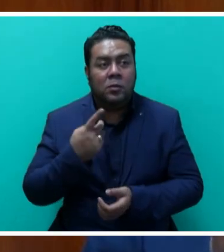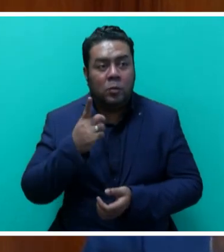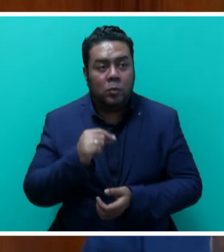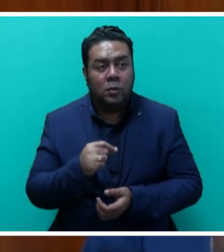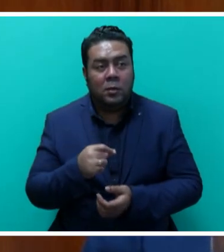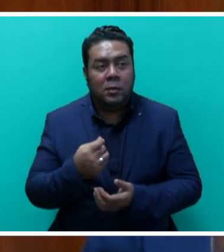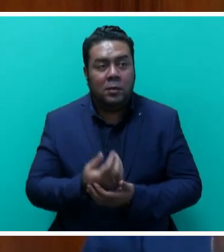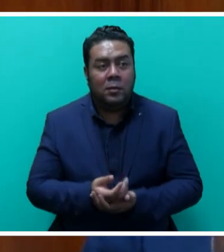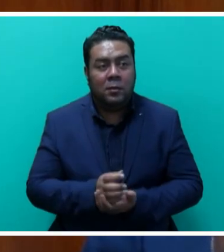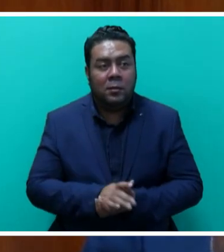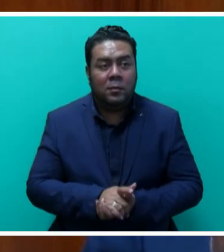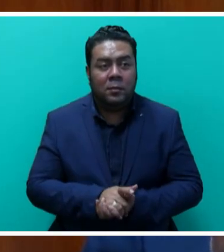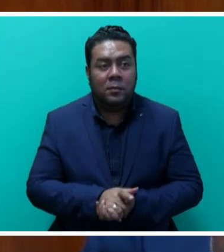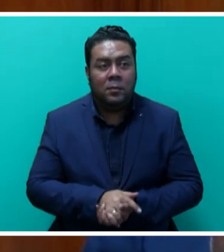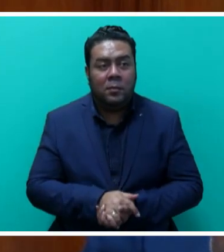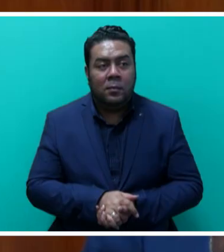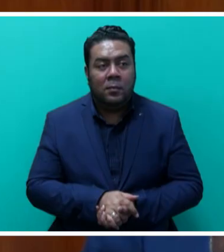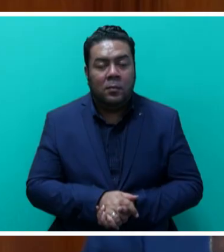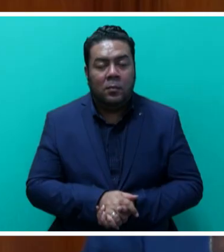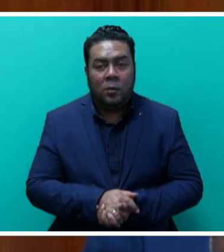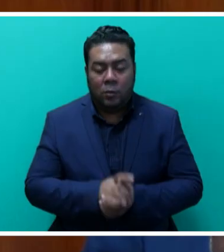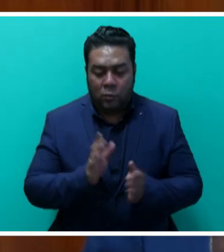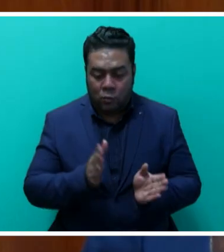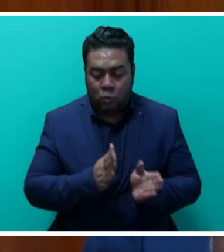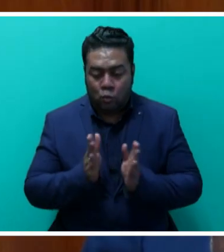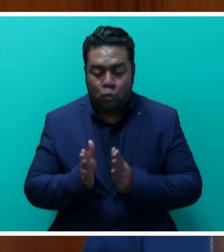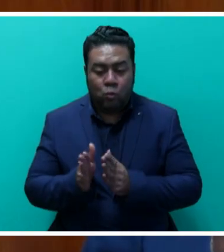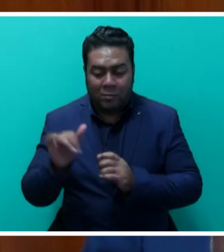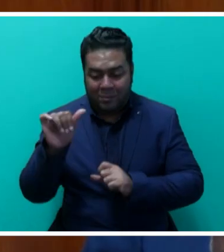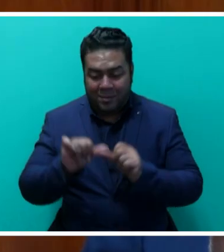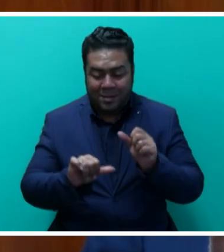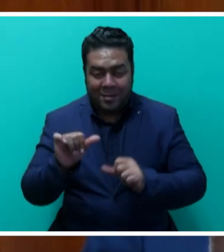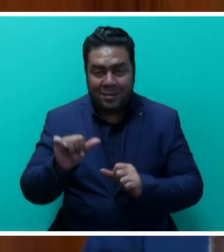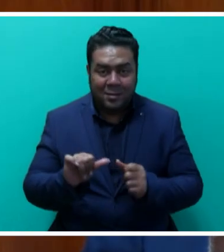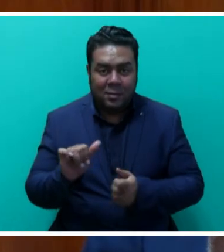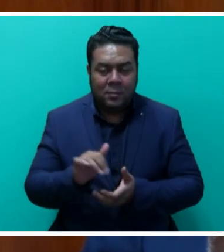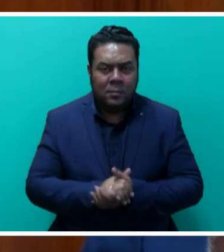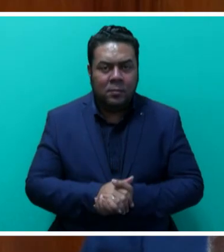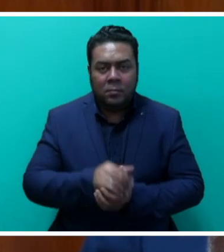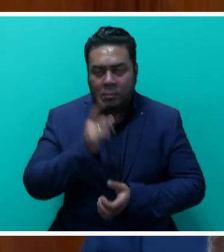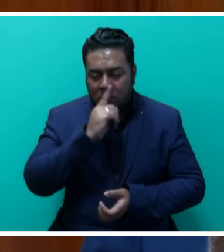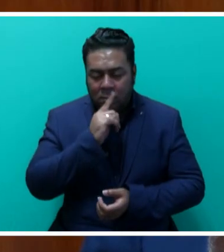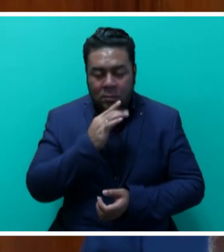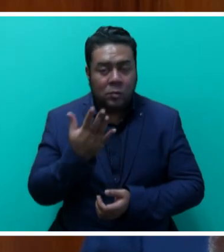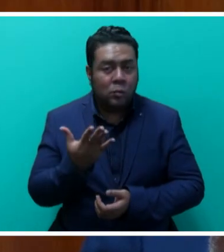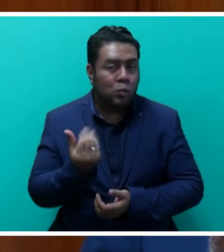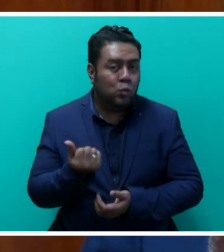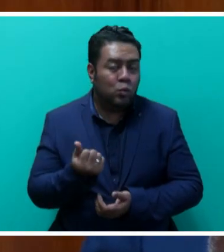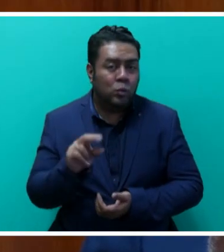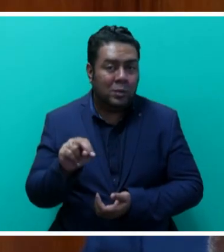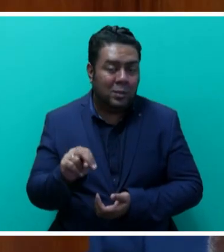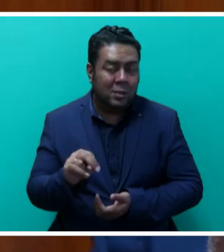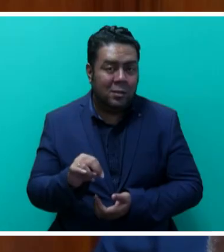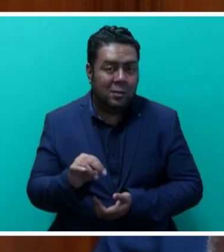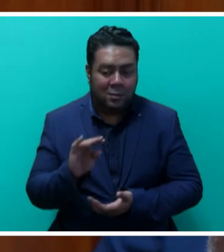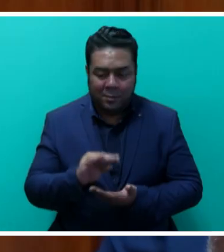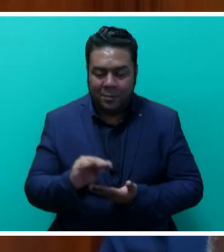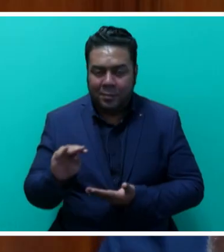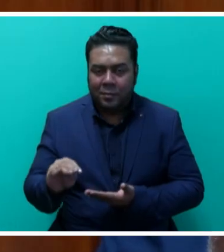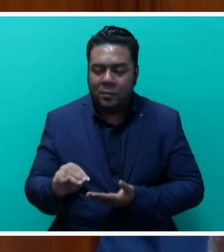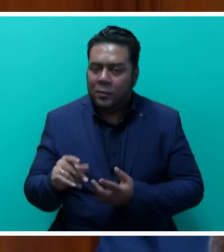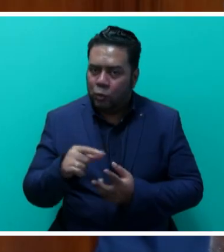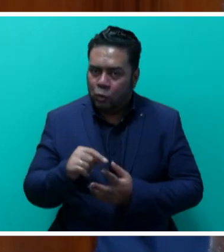an analysis on those that need this grant, and so recipients are chosen through the usual